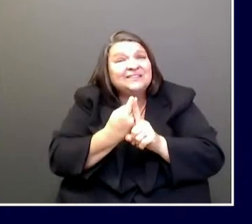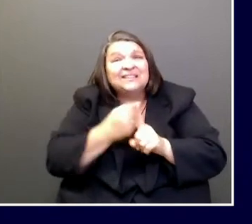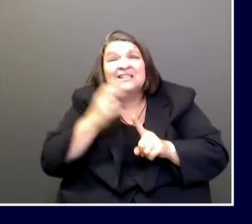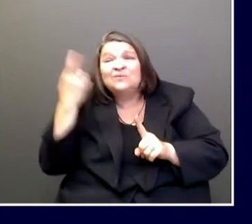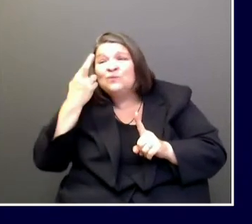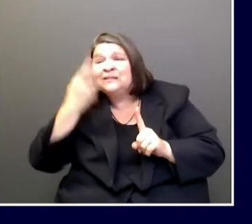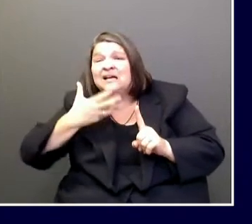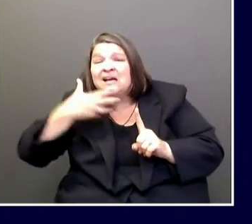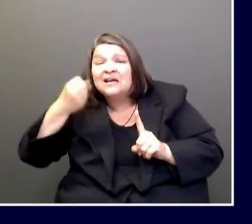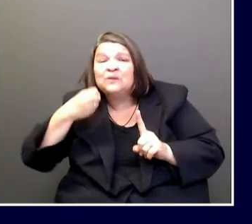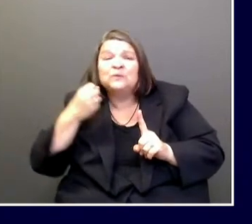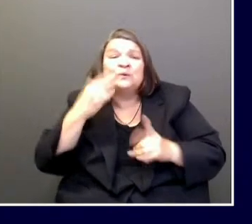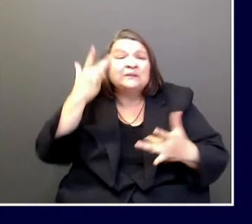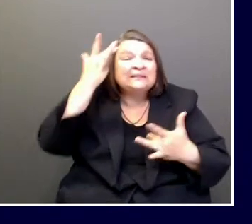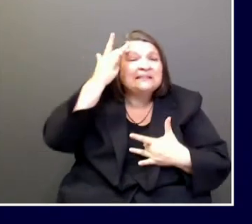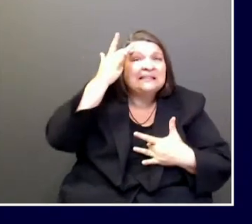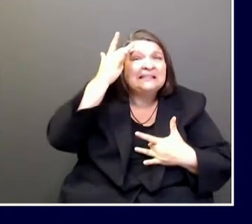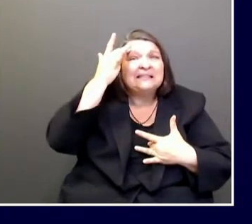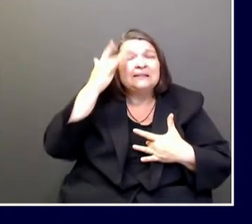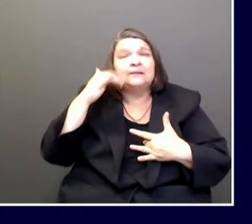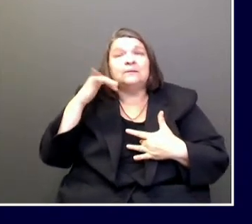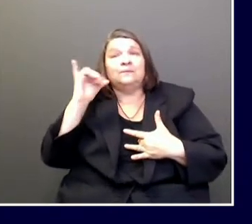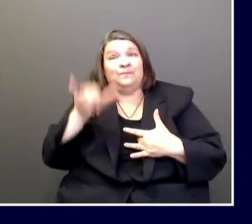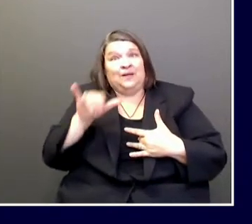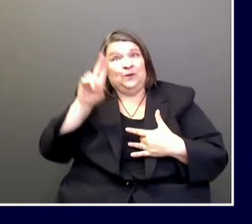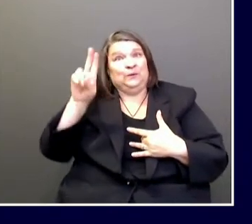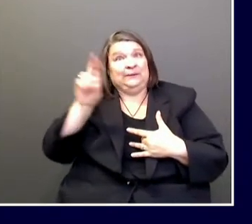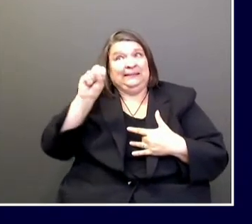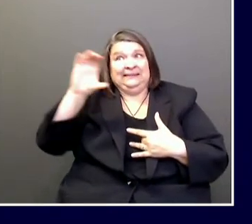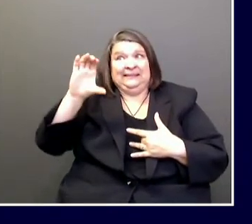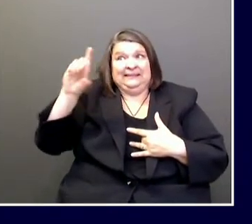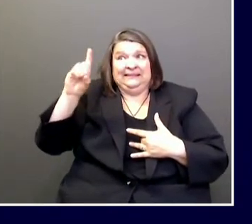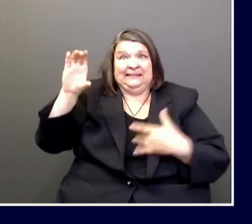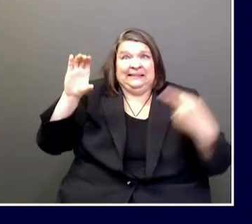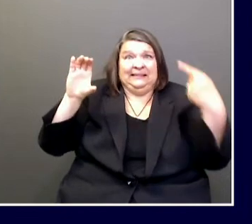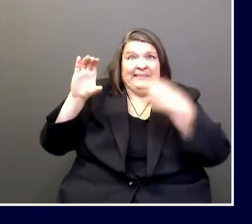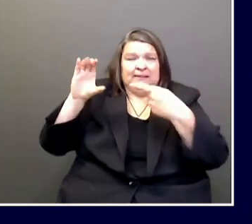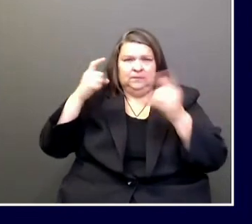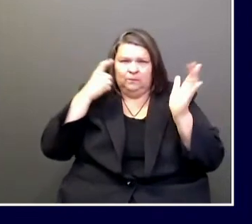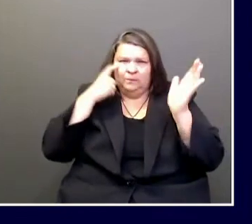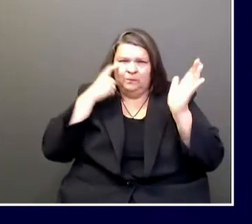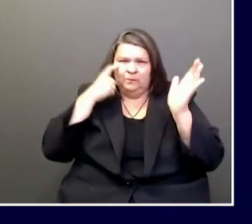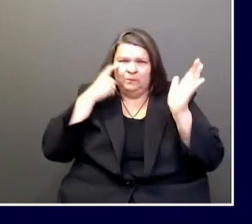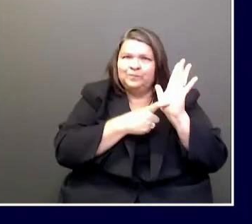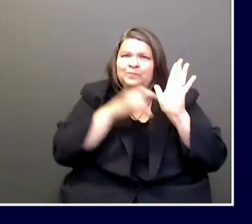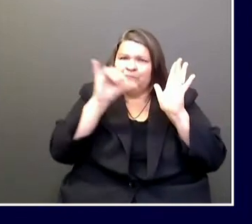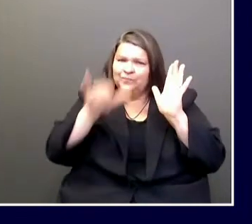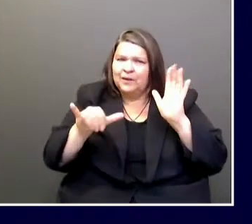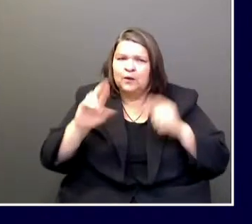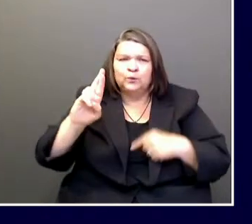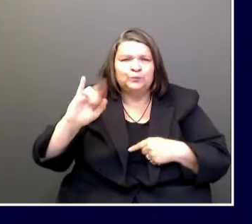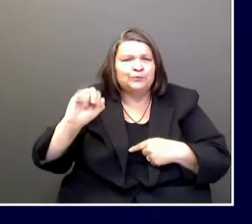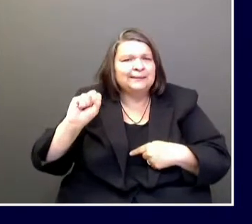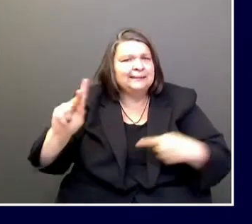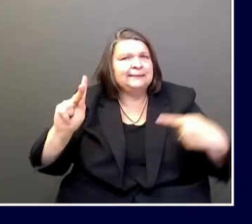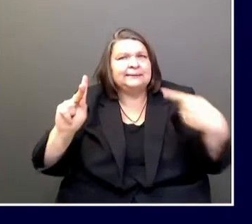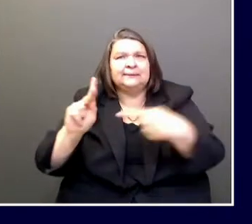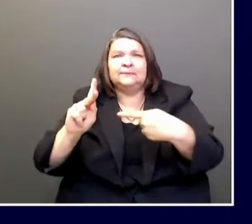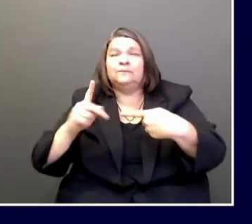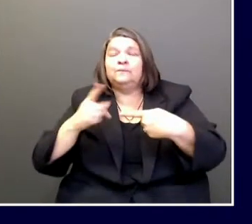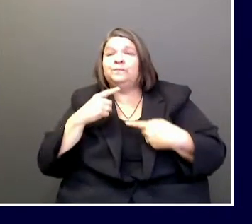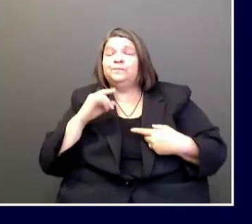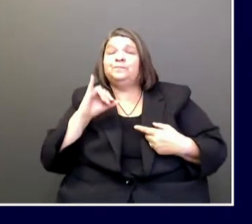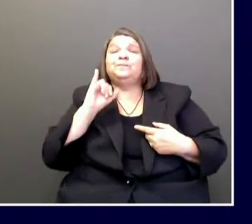its recommendations, which we agree with, that for folks who live in areas of the state where there's a lot of virus